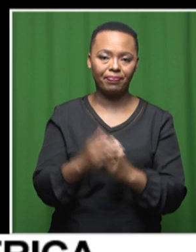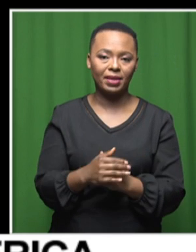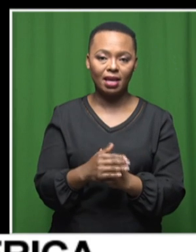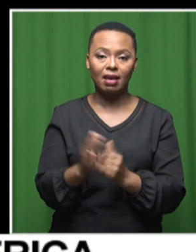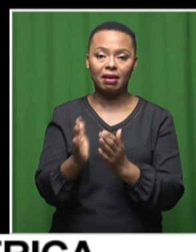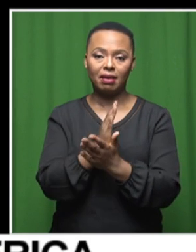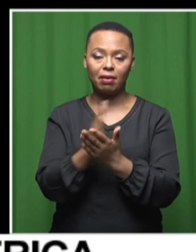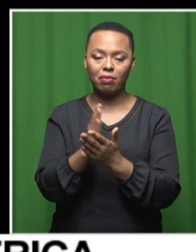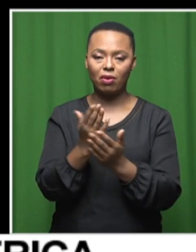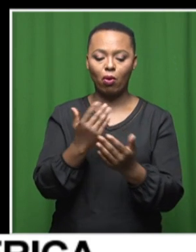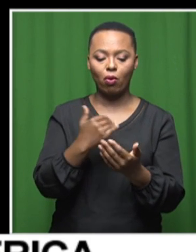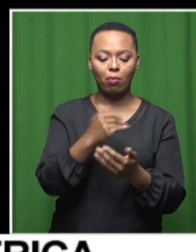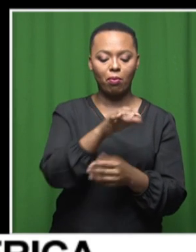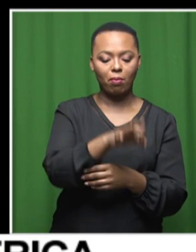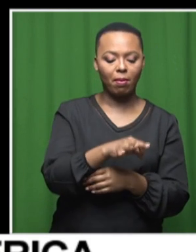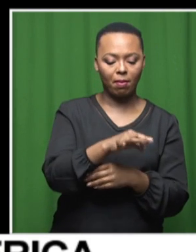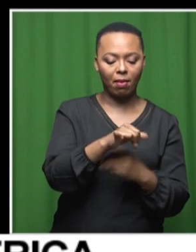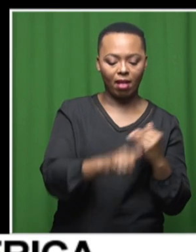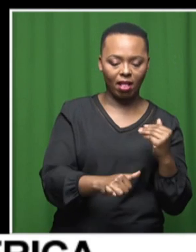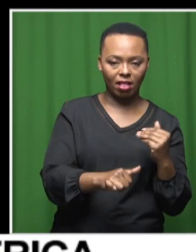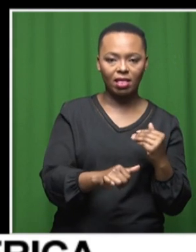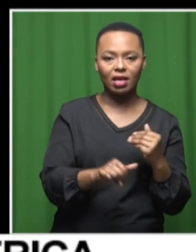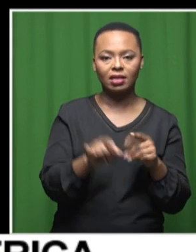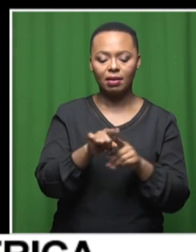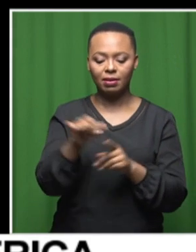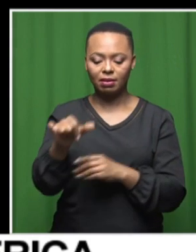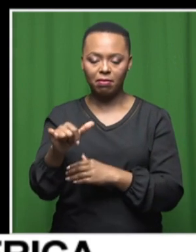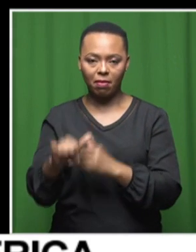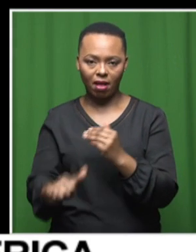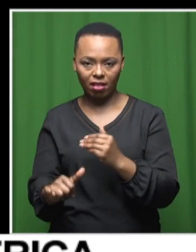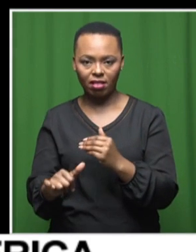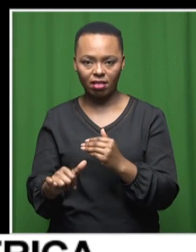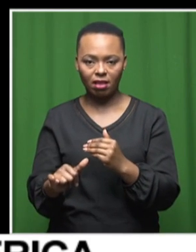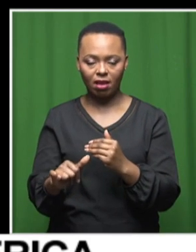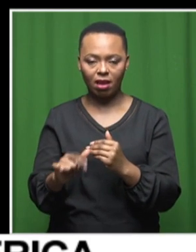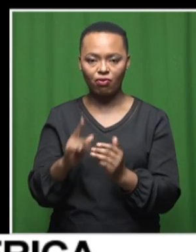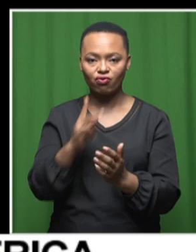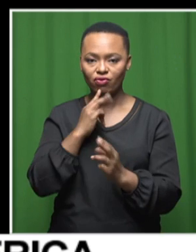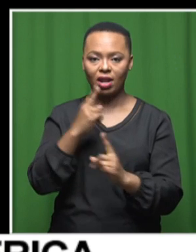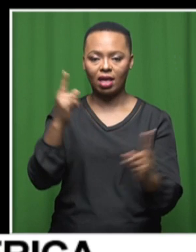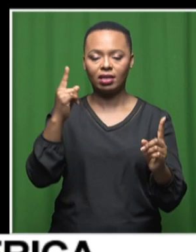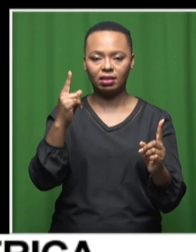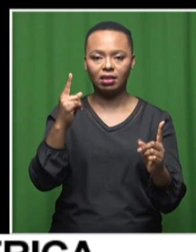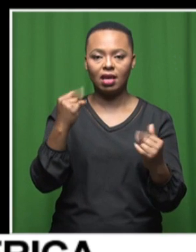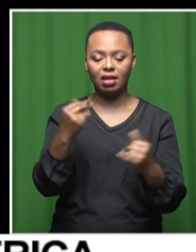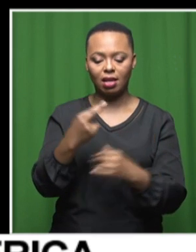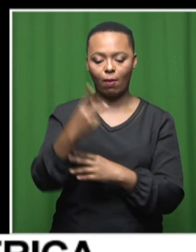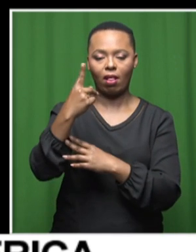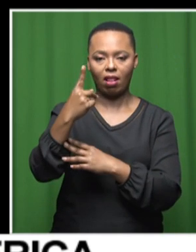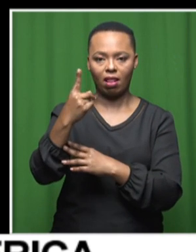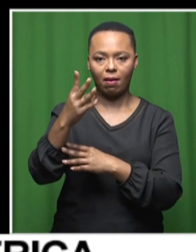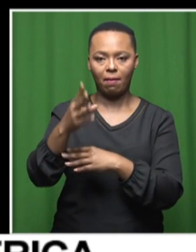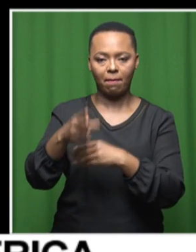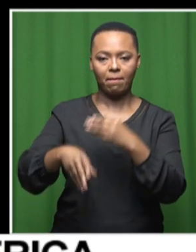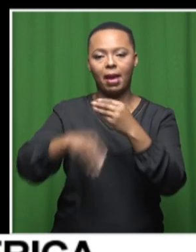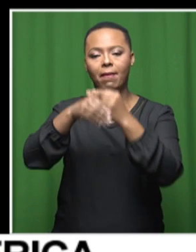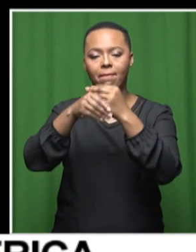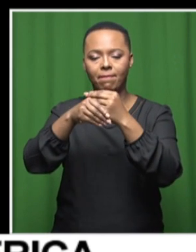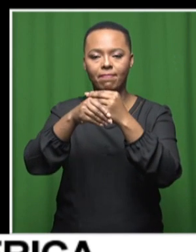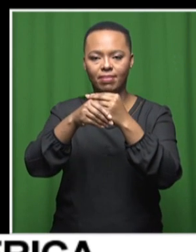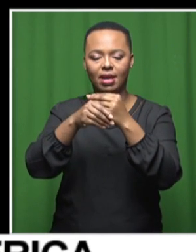one before this one and the one of yesterday, we also had a double-digit in both cases.